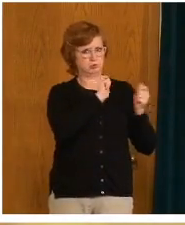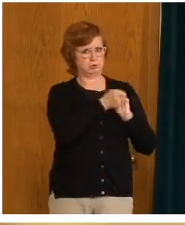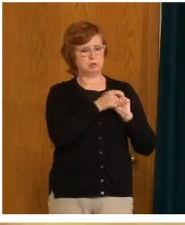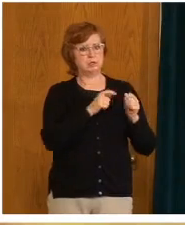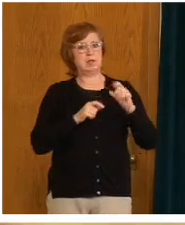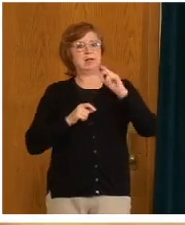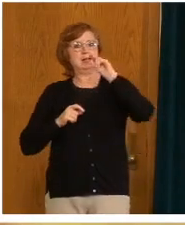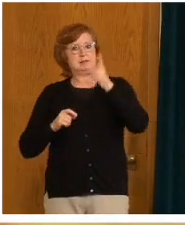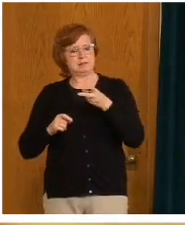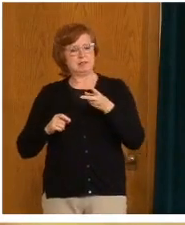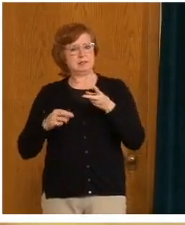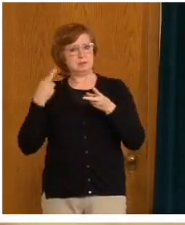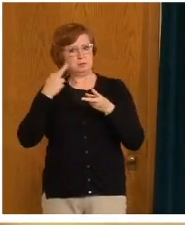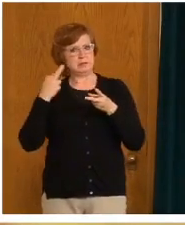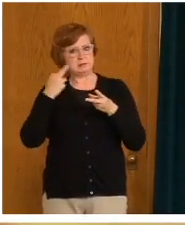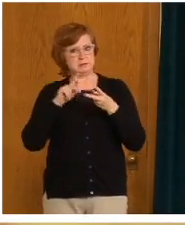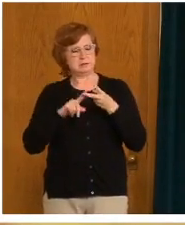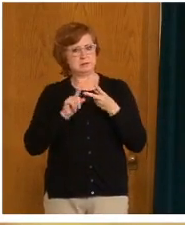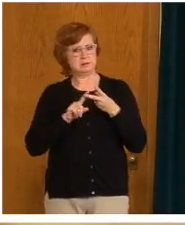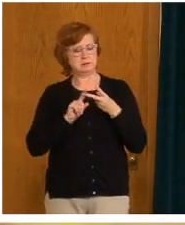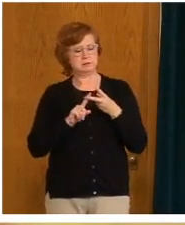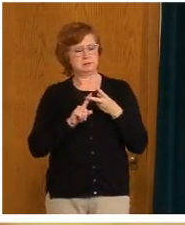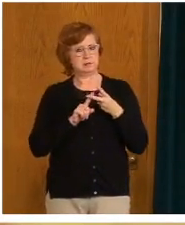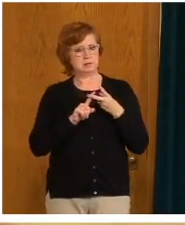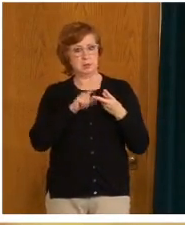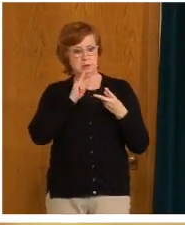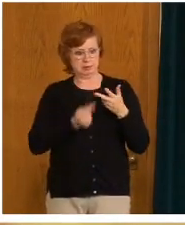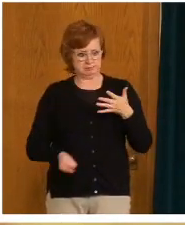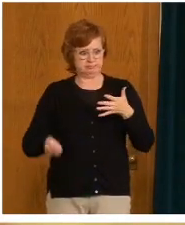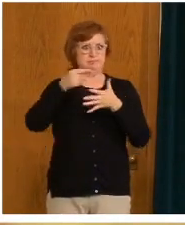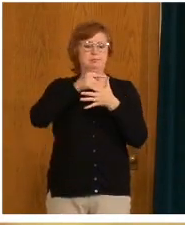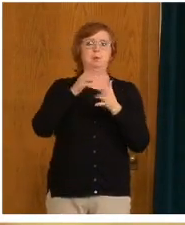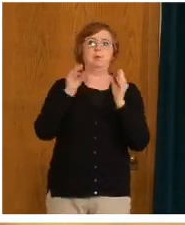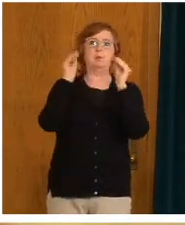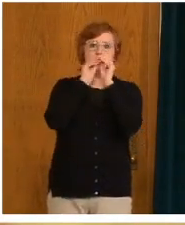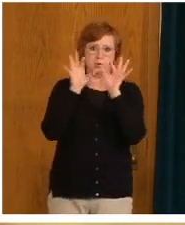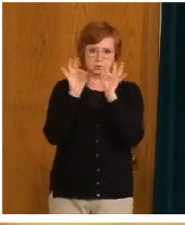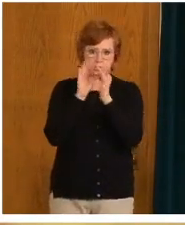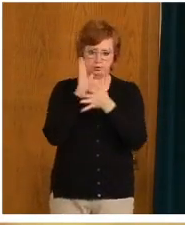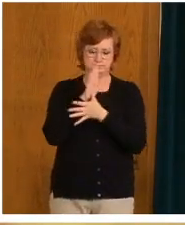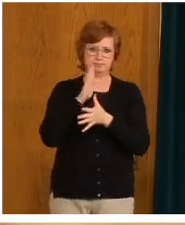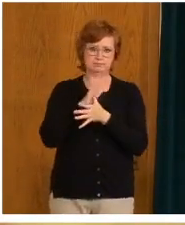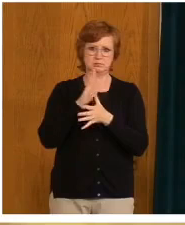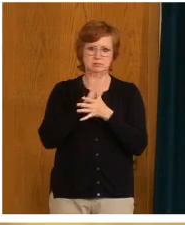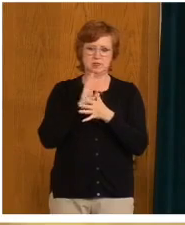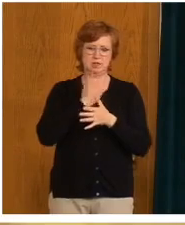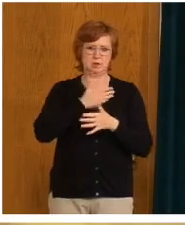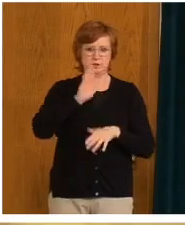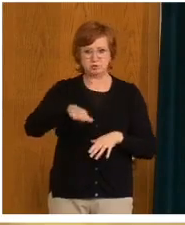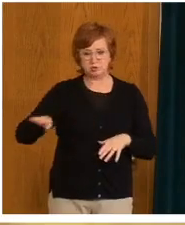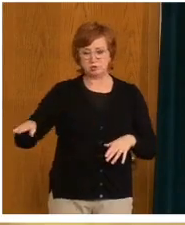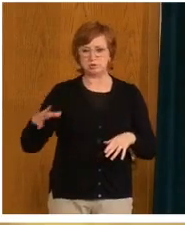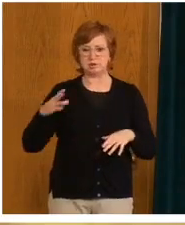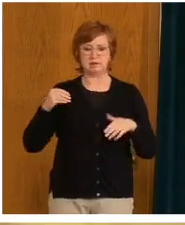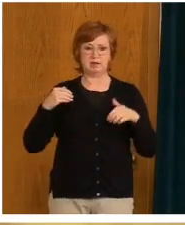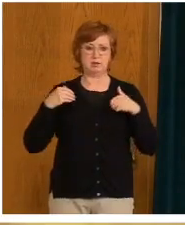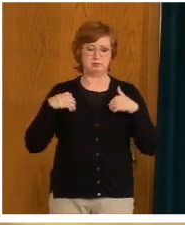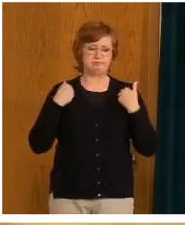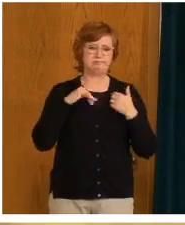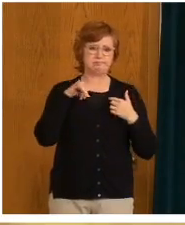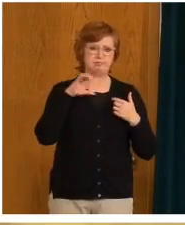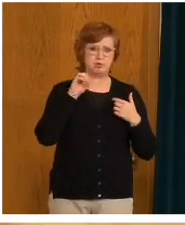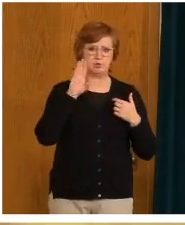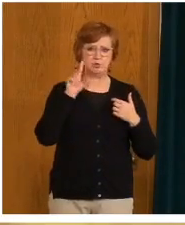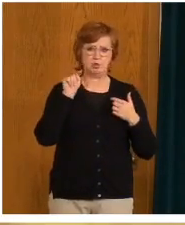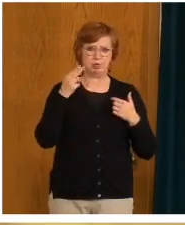larger reason, and this shouldn't be discounted, is the fact that our children or youth, and I consider youth like